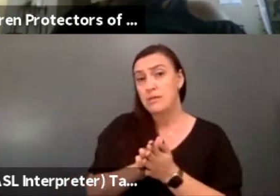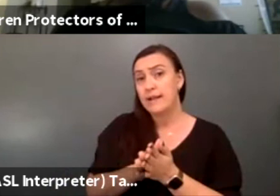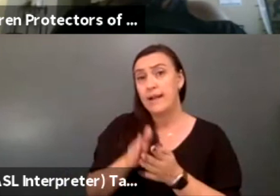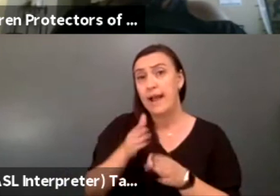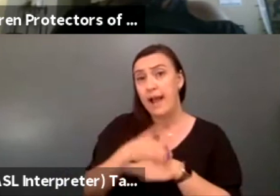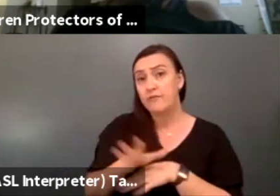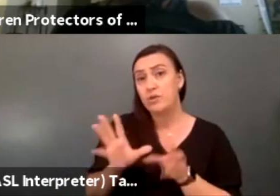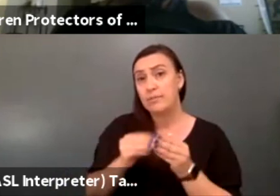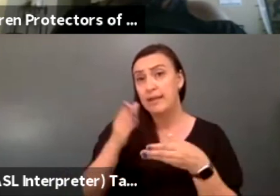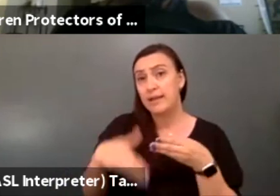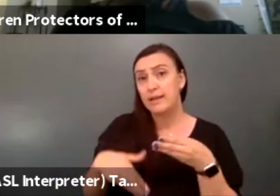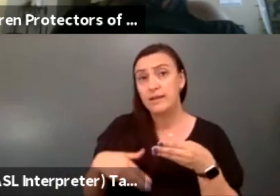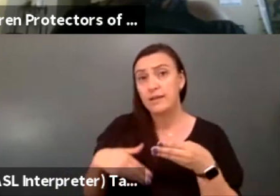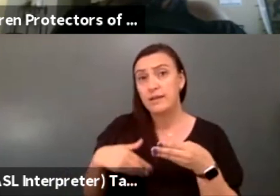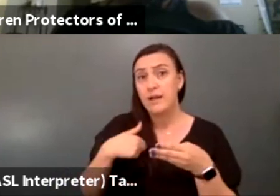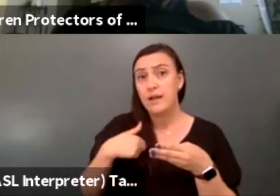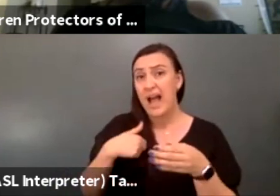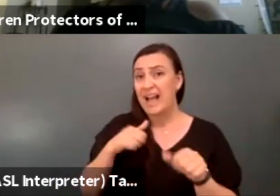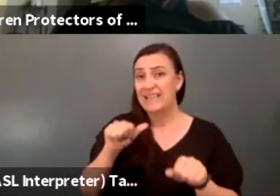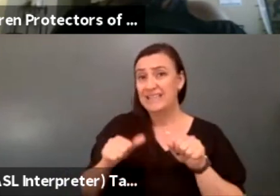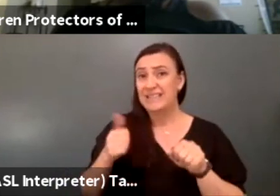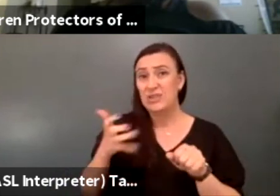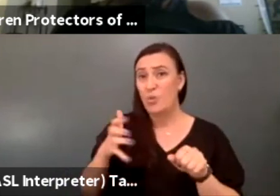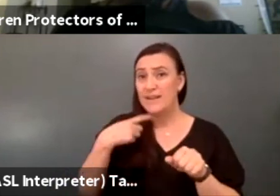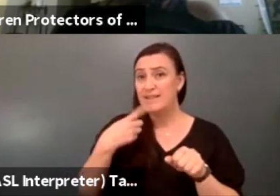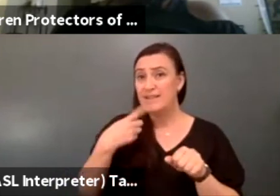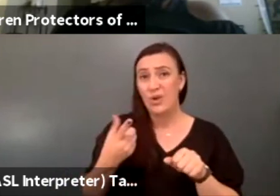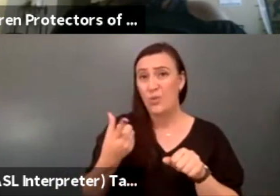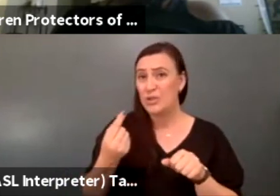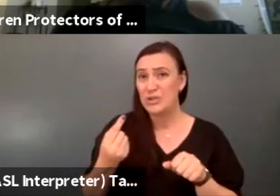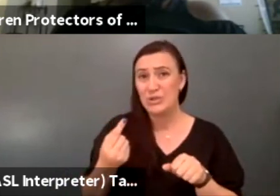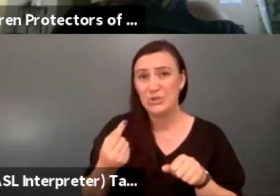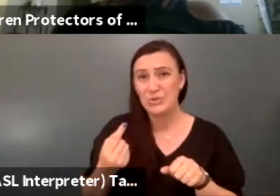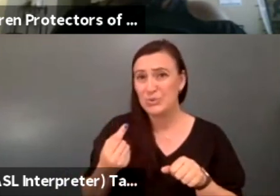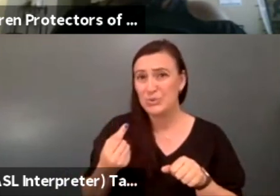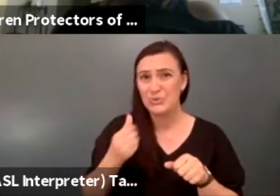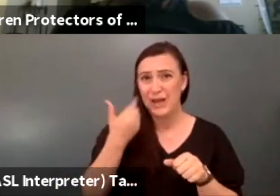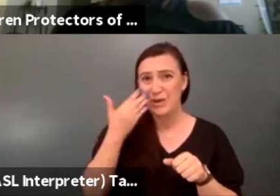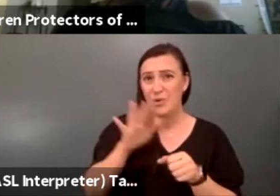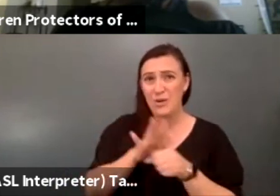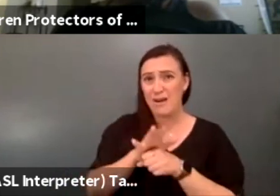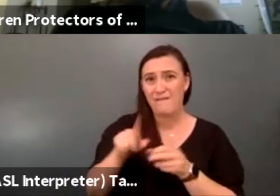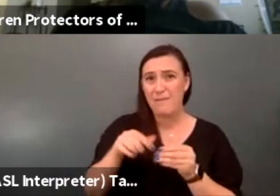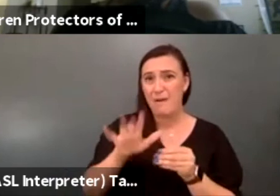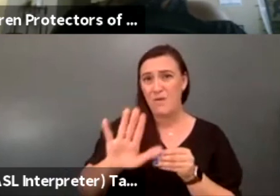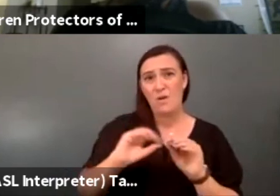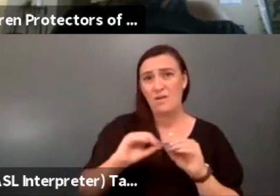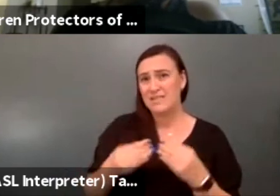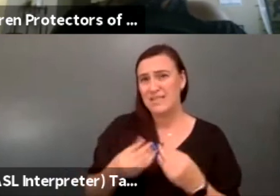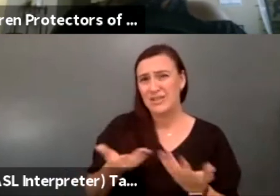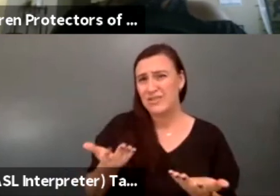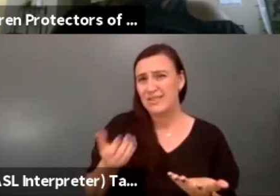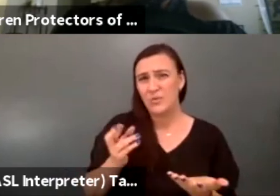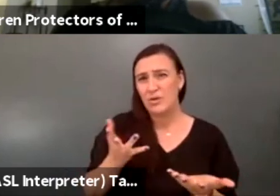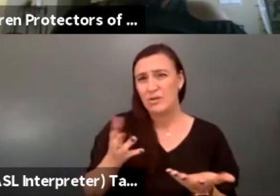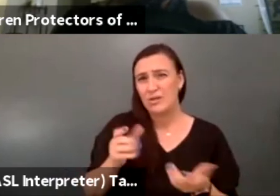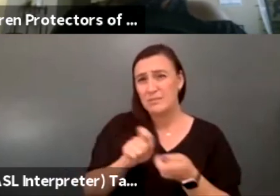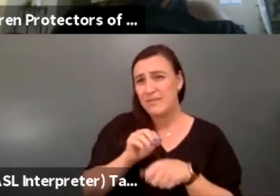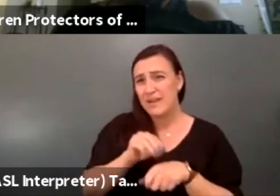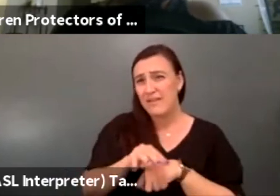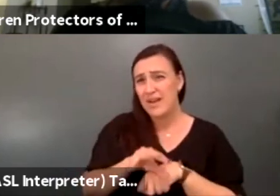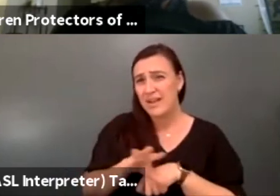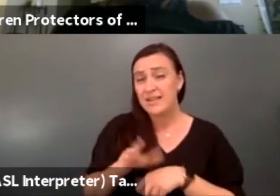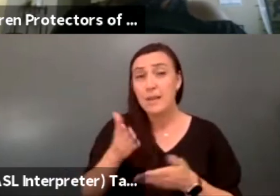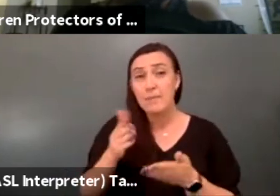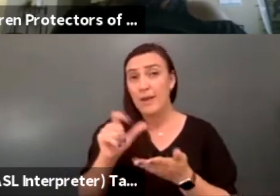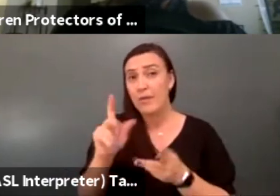mean, I would be hesitant to tell you which way to go, not knowing enough about your organization, but there might be